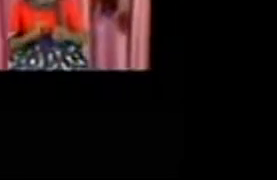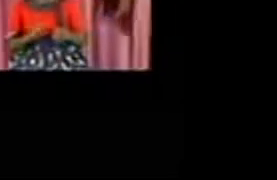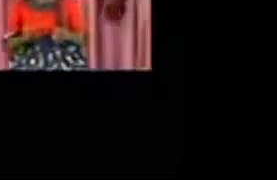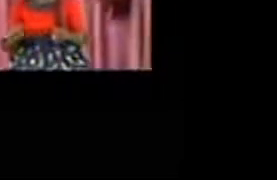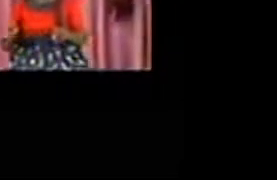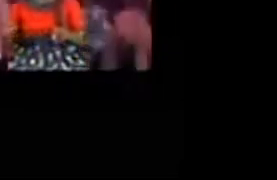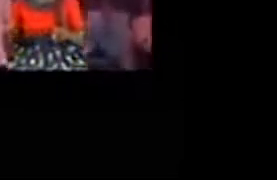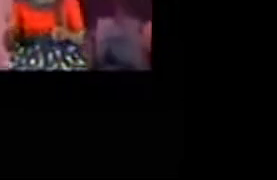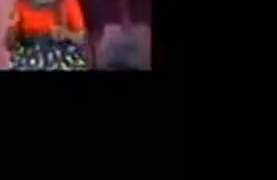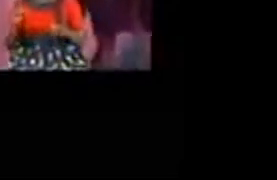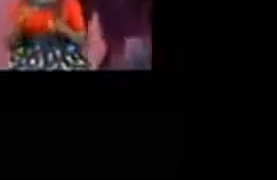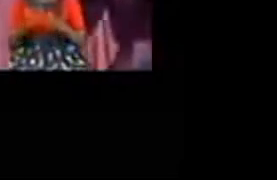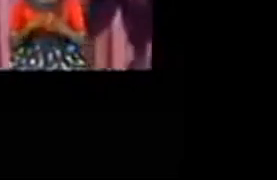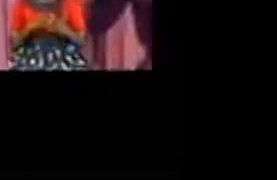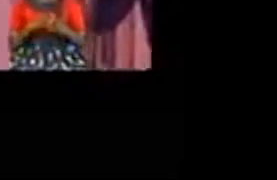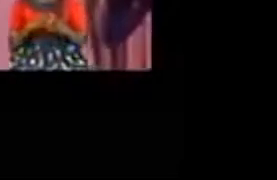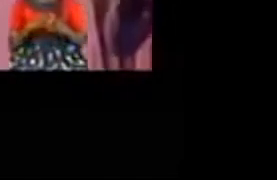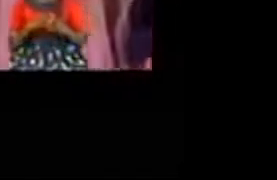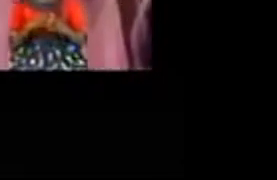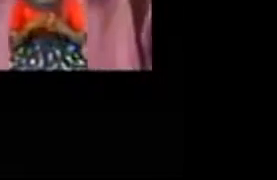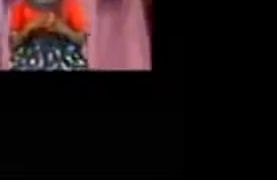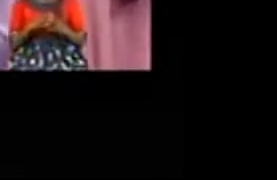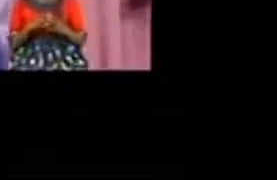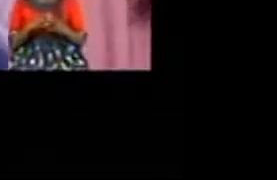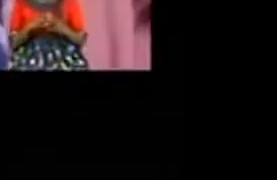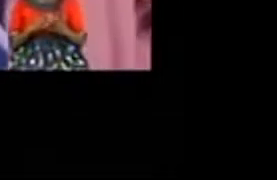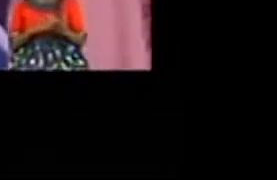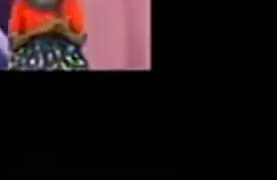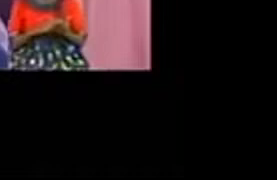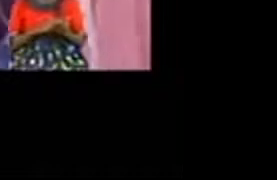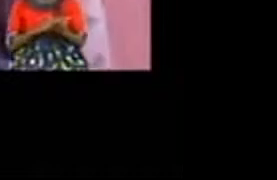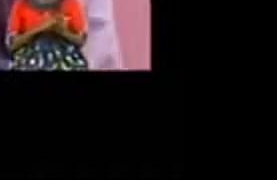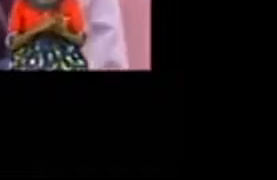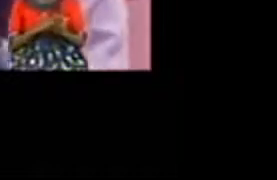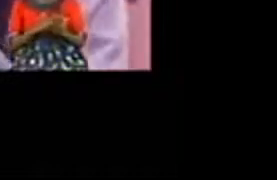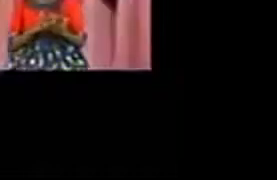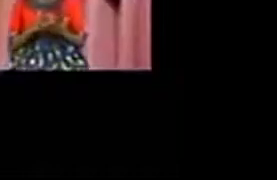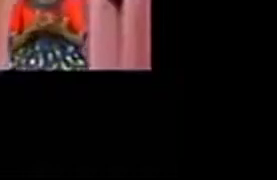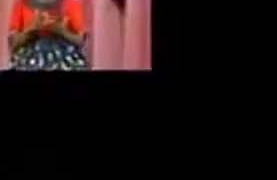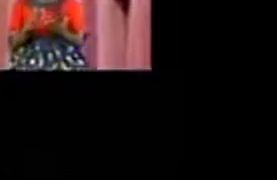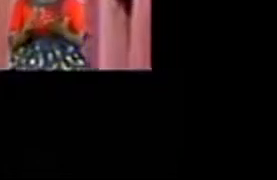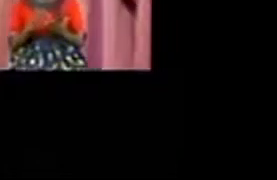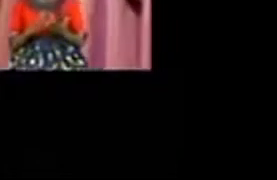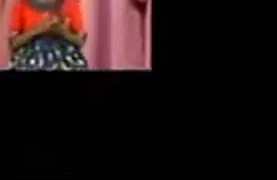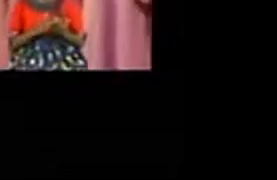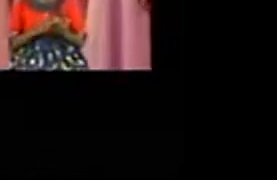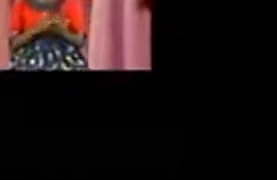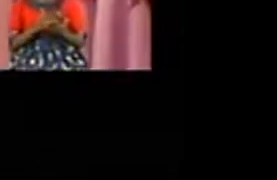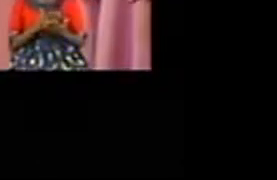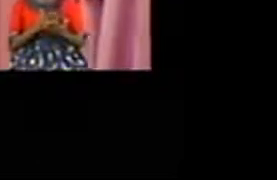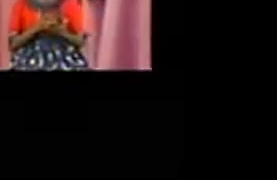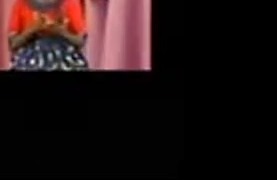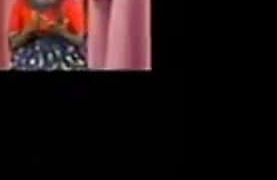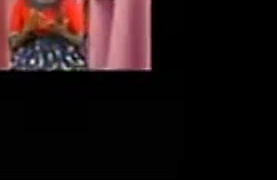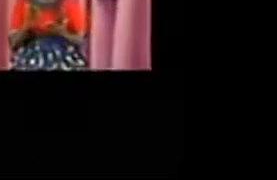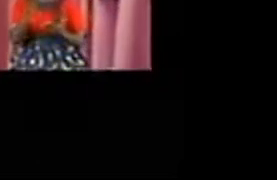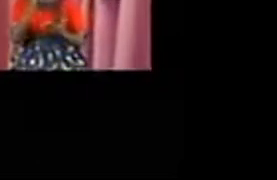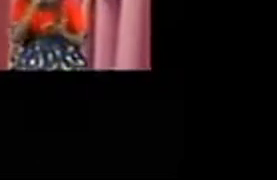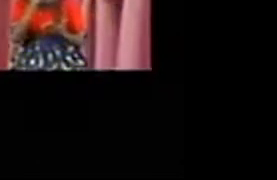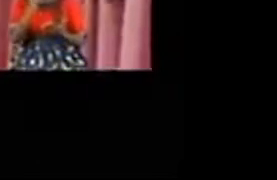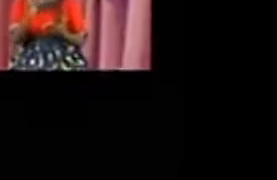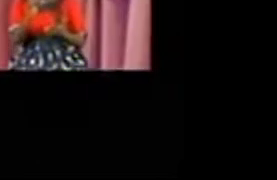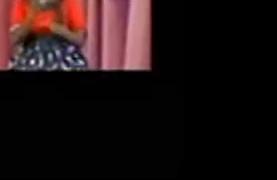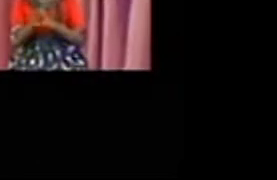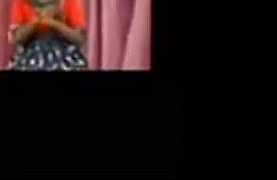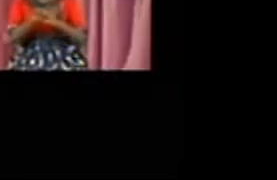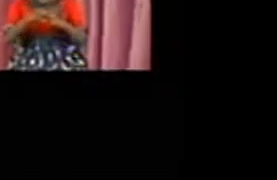road away. What is our road? What is our road? Has a man and in his name. There is